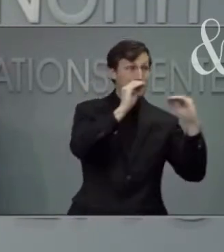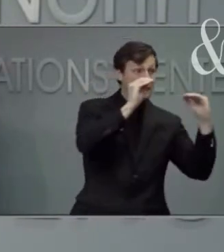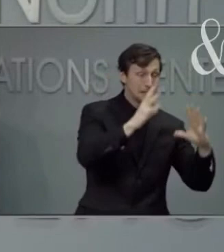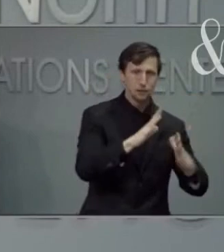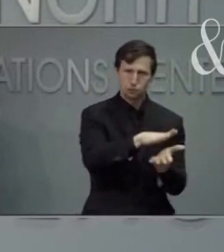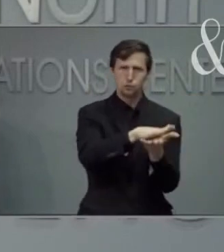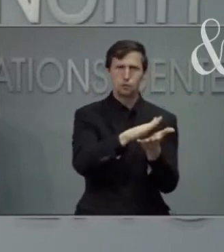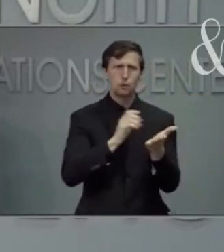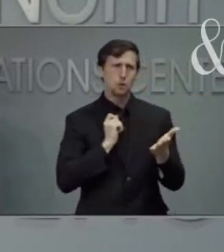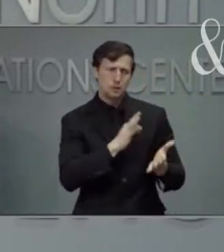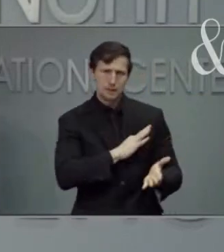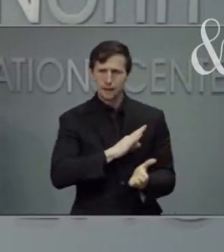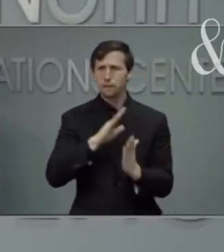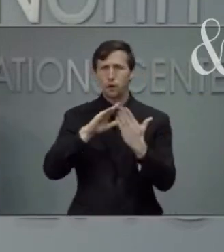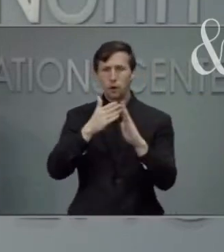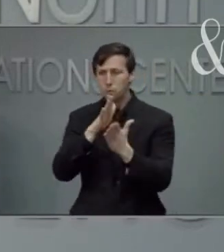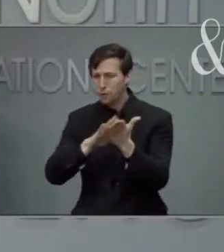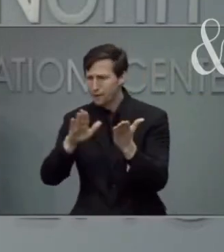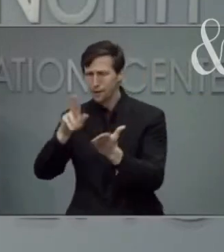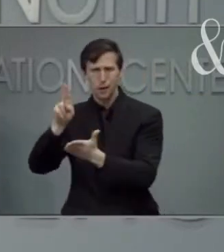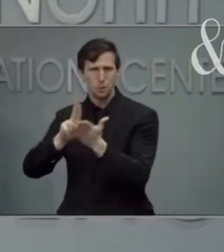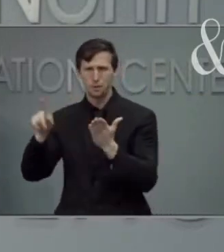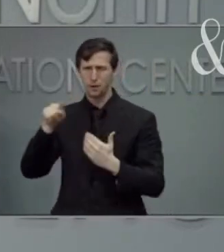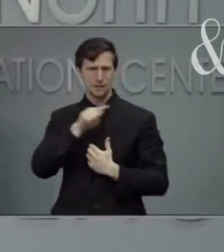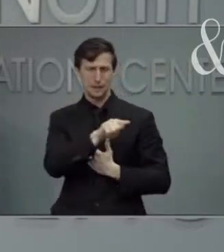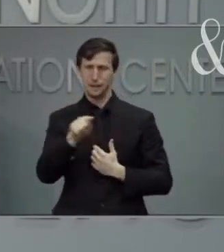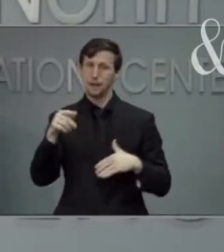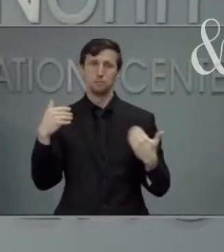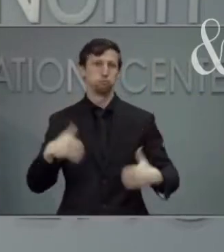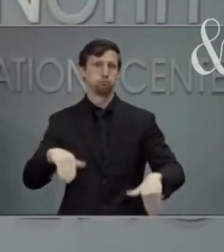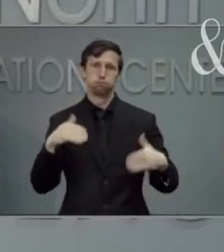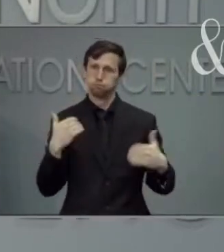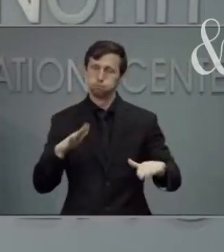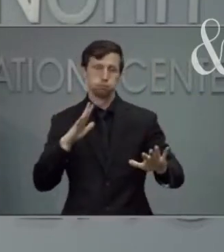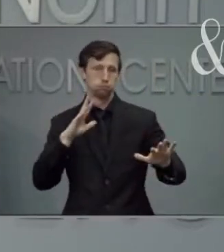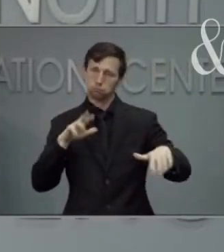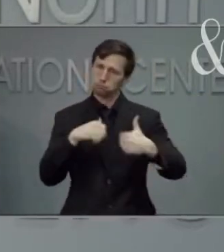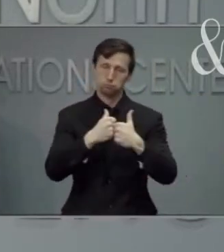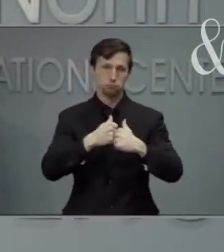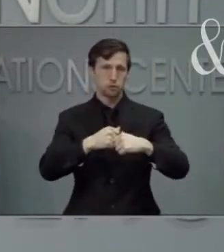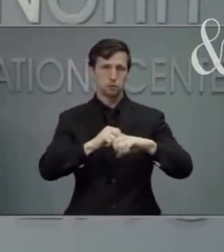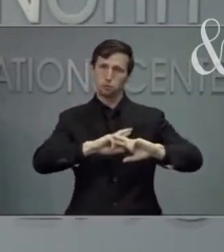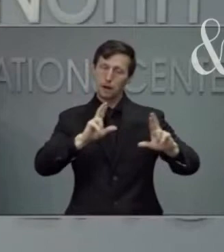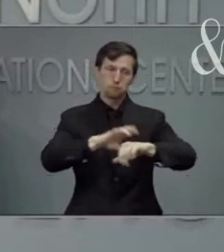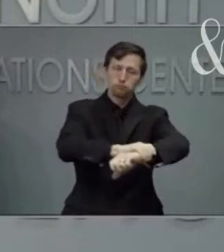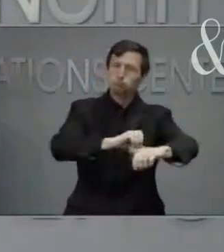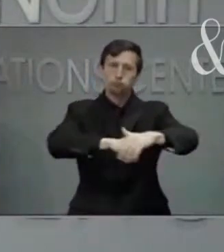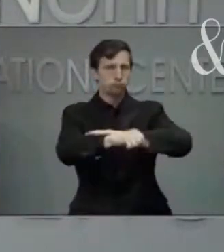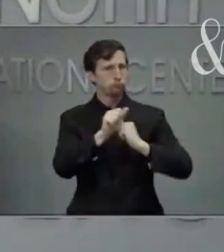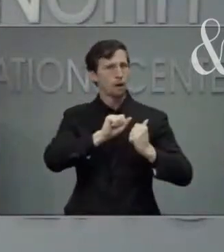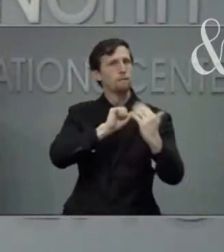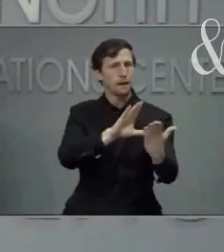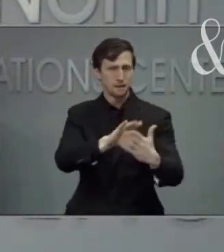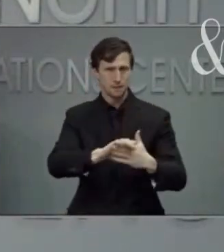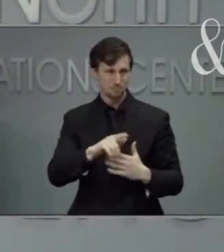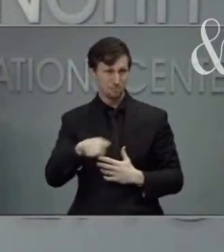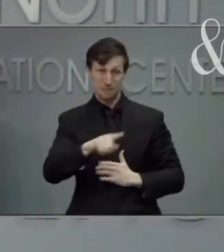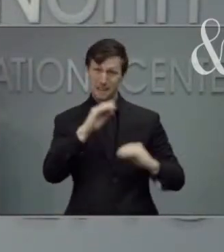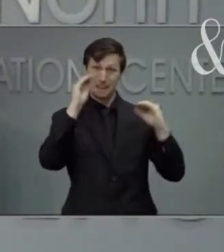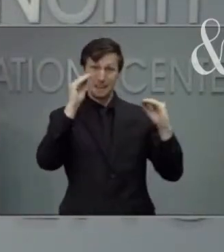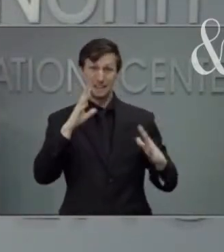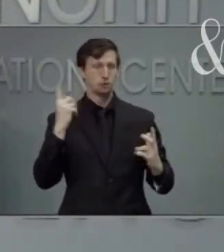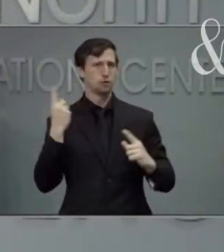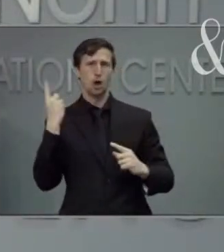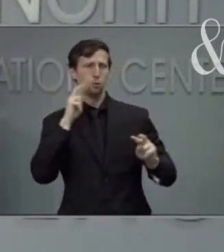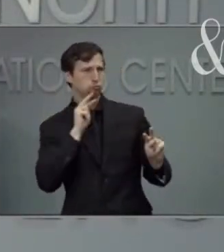along with community college and university workers, have gone above and beyond. Teachers have always been our heroes, but throughout